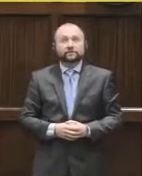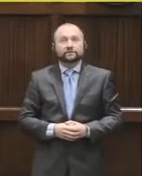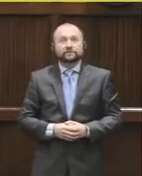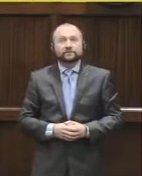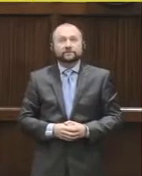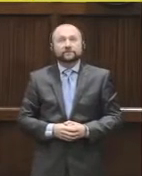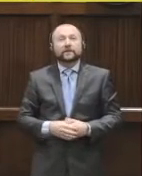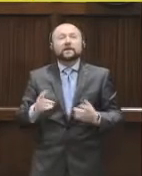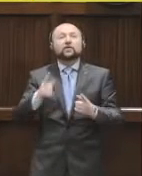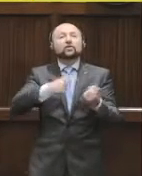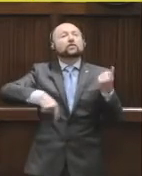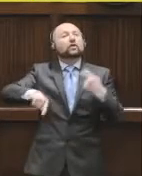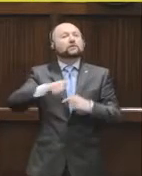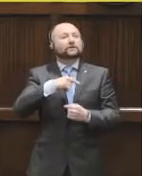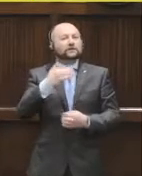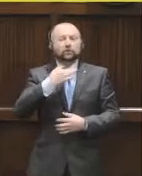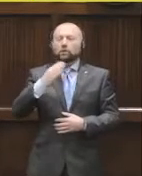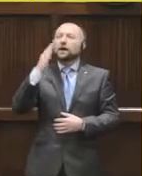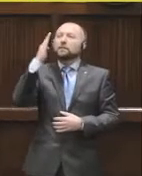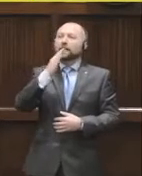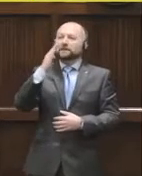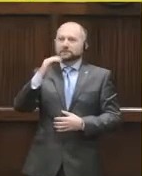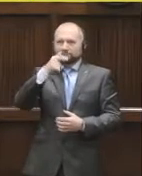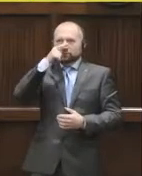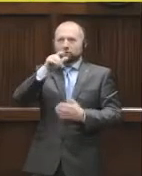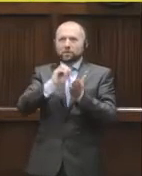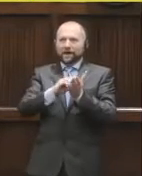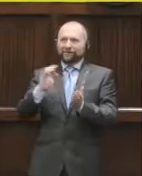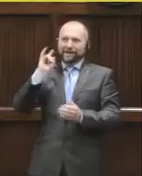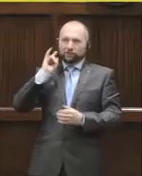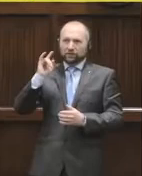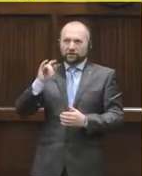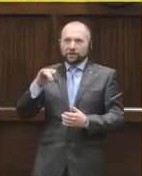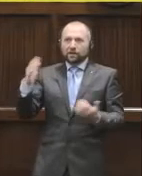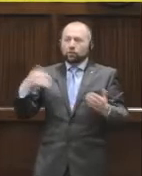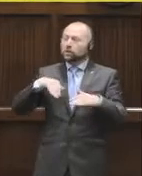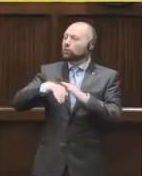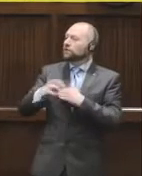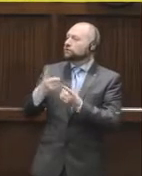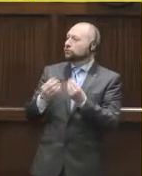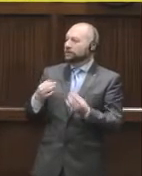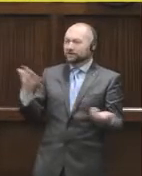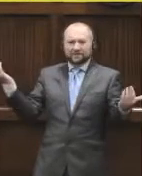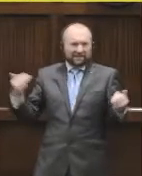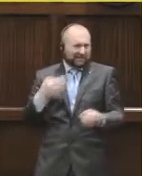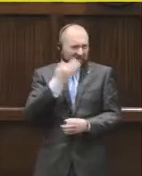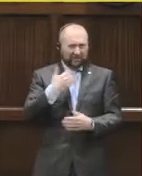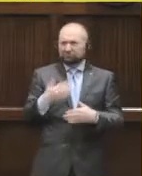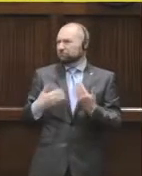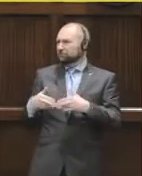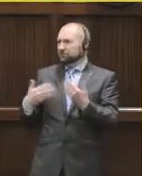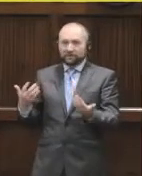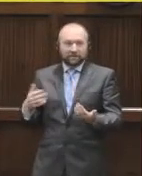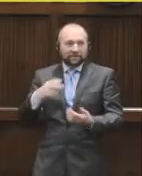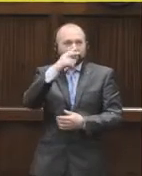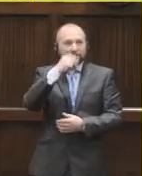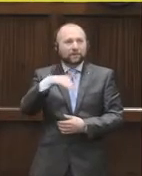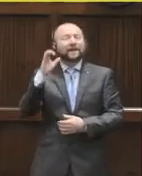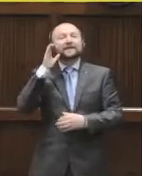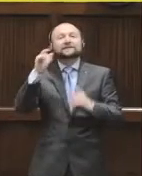us blessed with hearing take for granted the most simple of things, like listening to